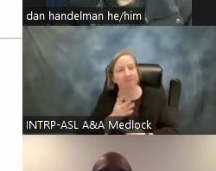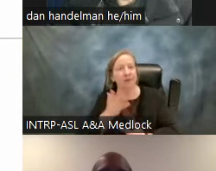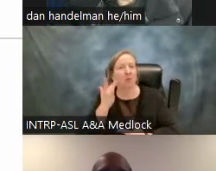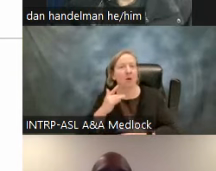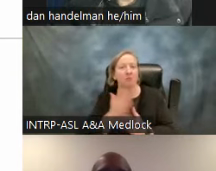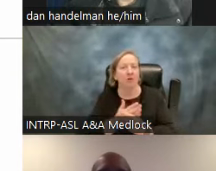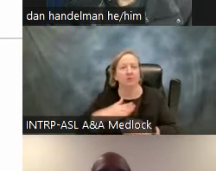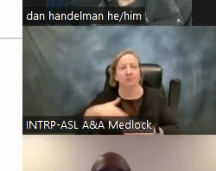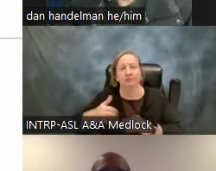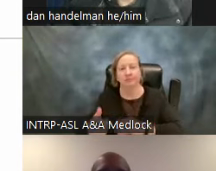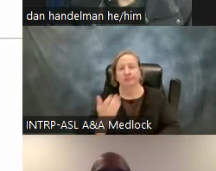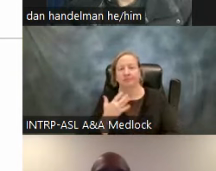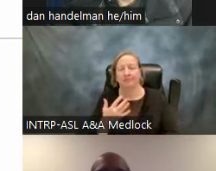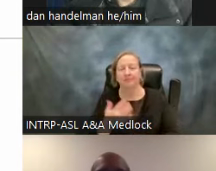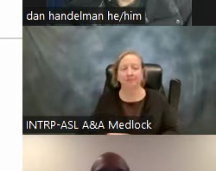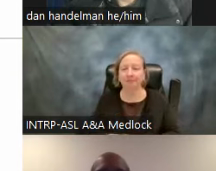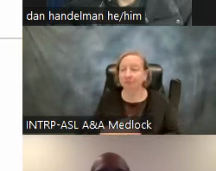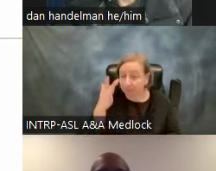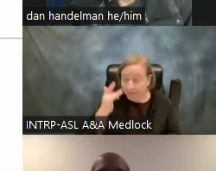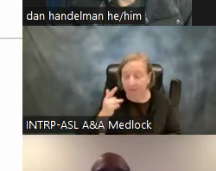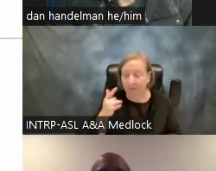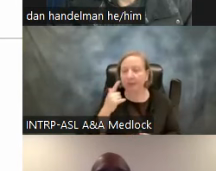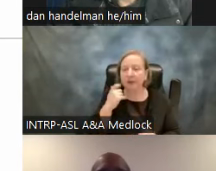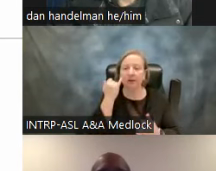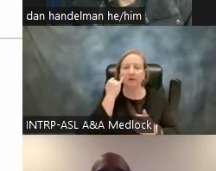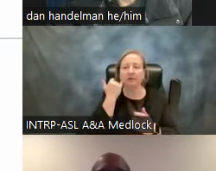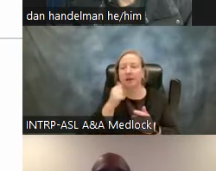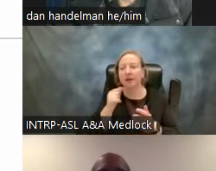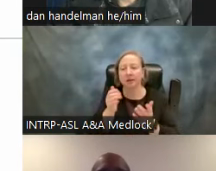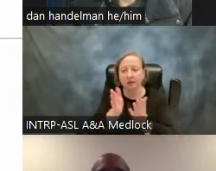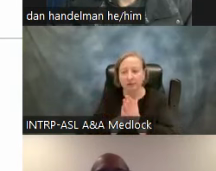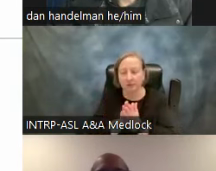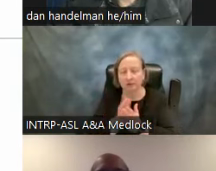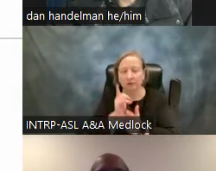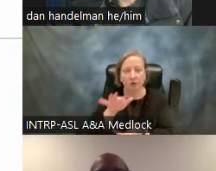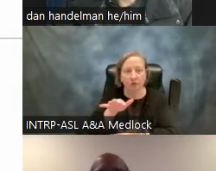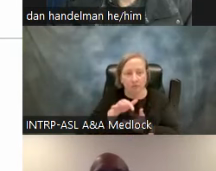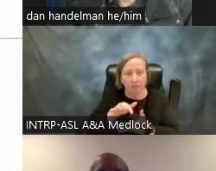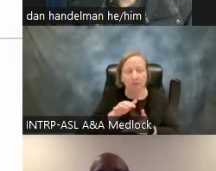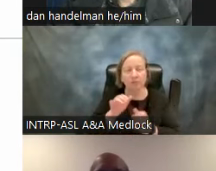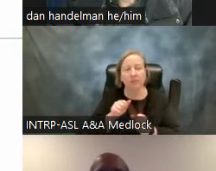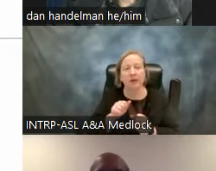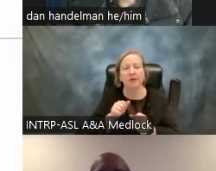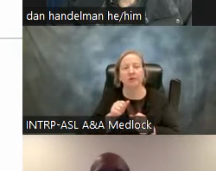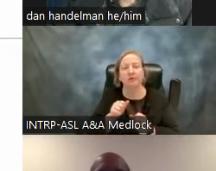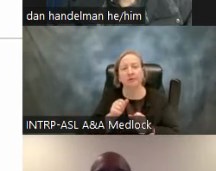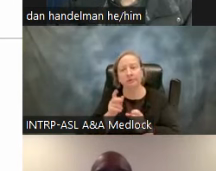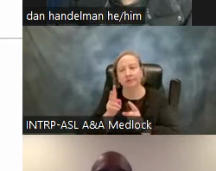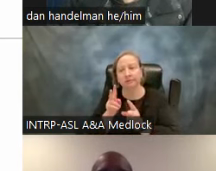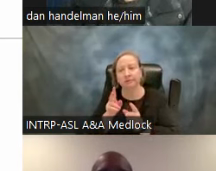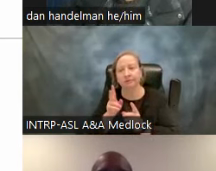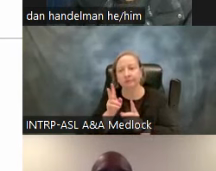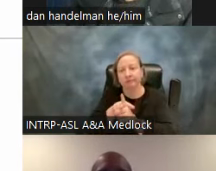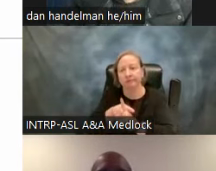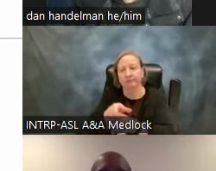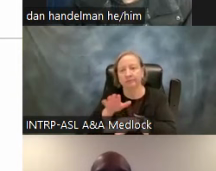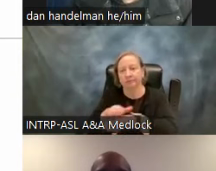thought to that is that in the event that requests for records or other evidence are not complied with, the Oversight Board may issue a subpoena.